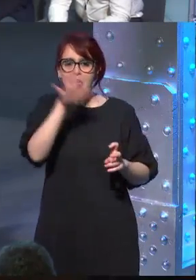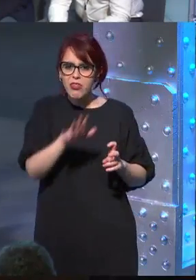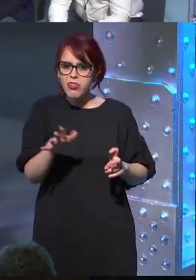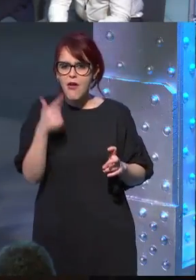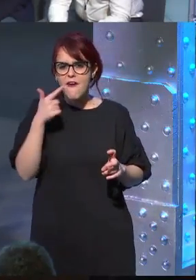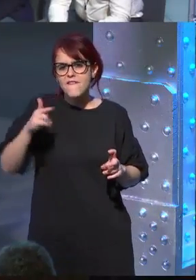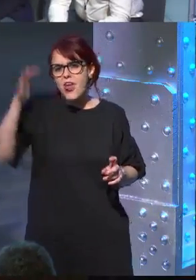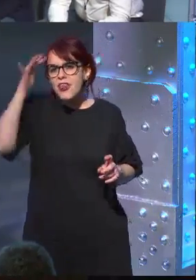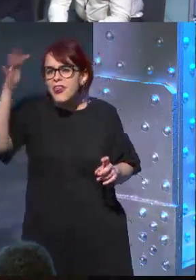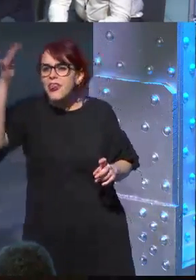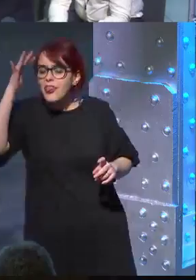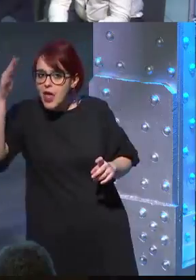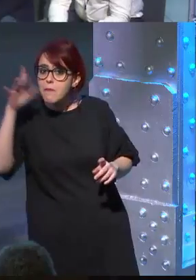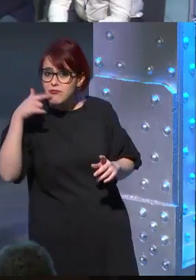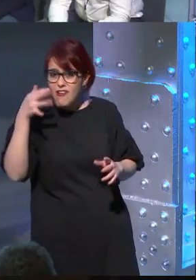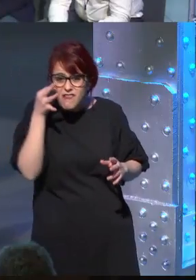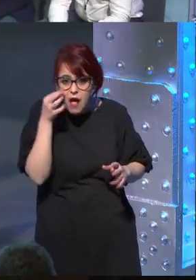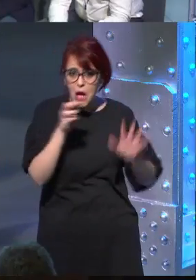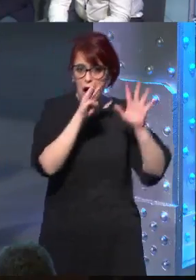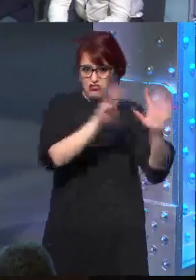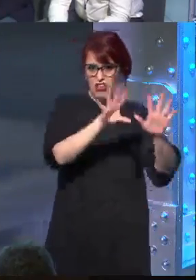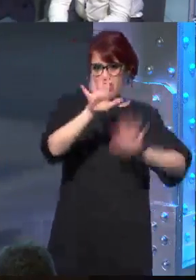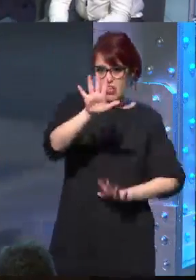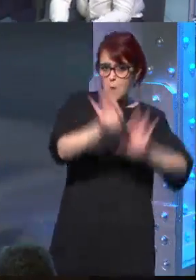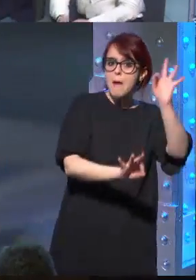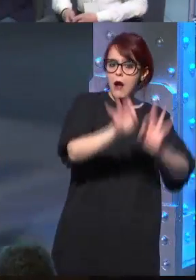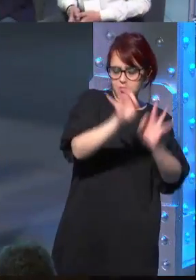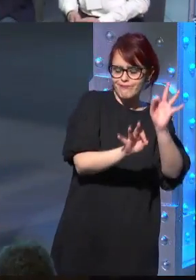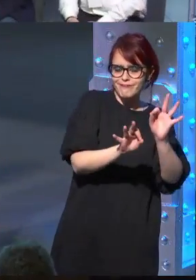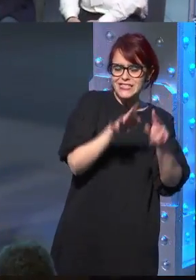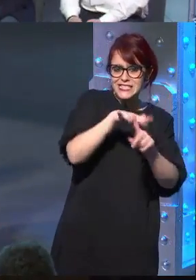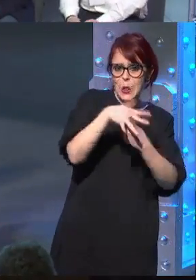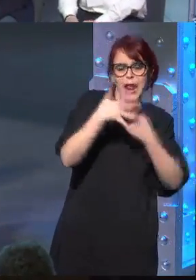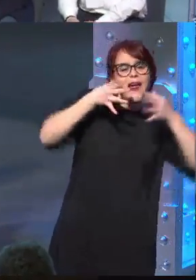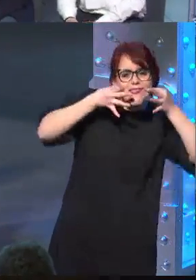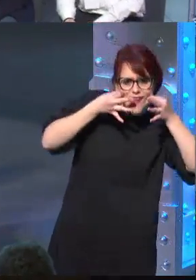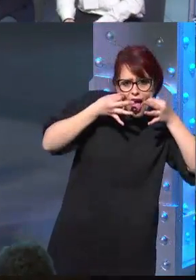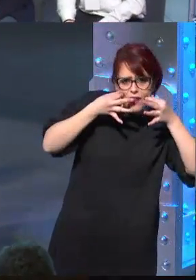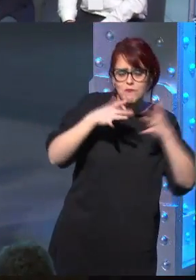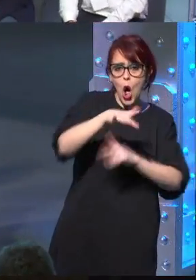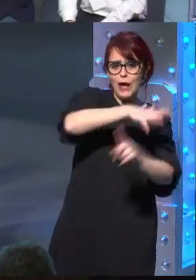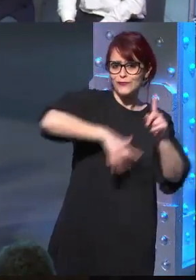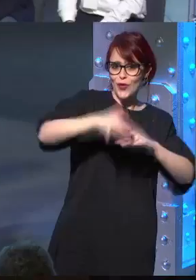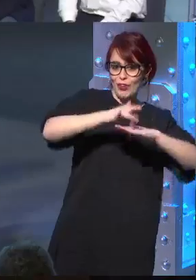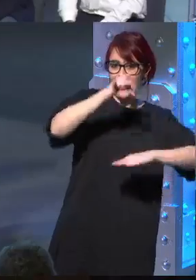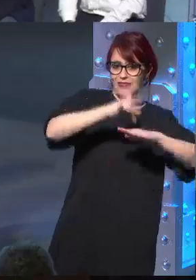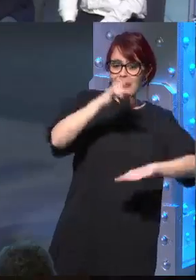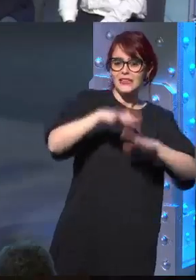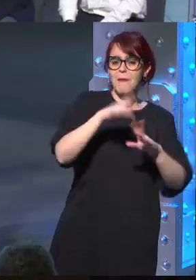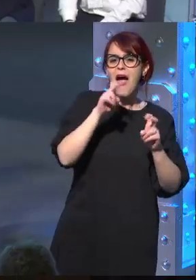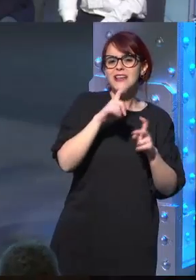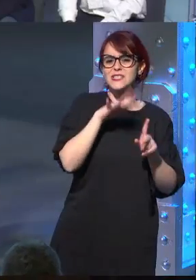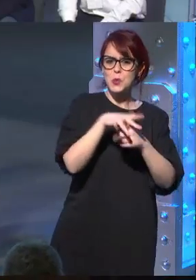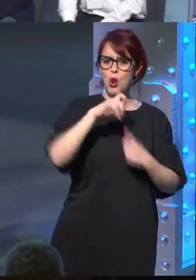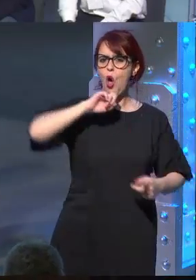about today. At certain levels, it's sci-fi, but I'd say that 80 to 85% is actually